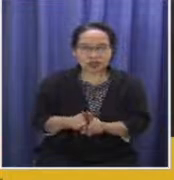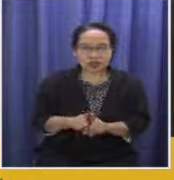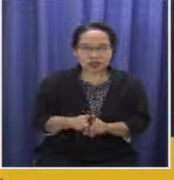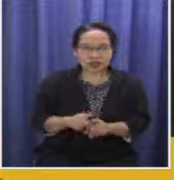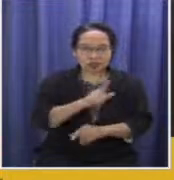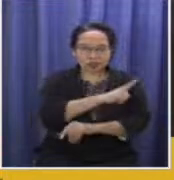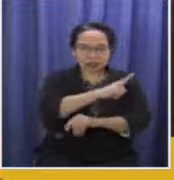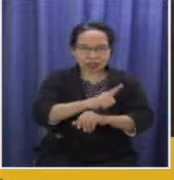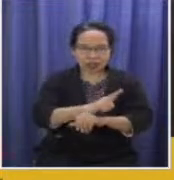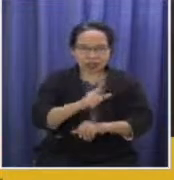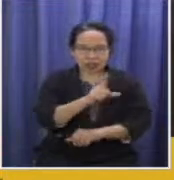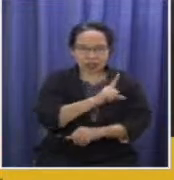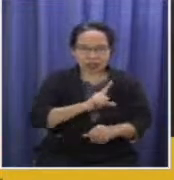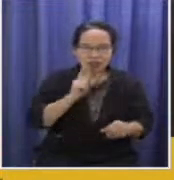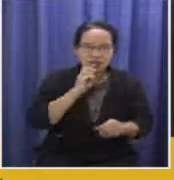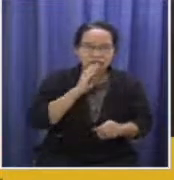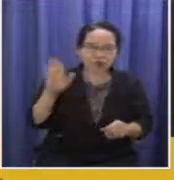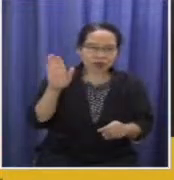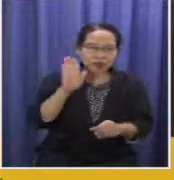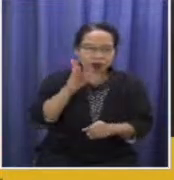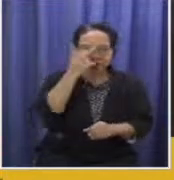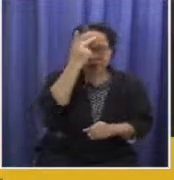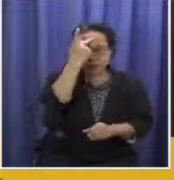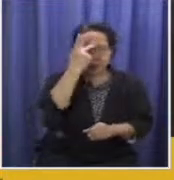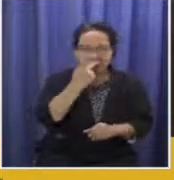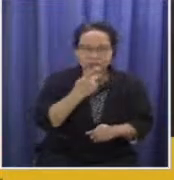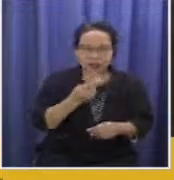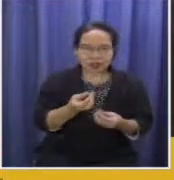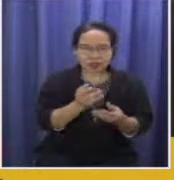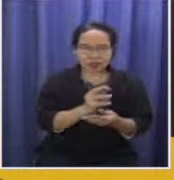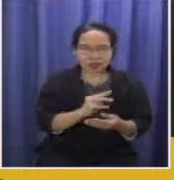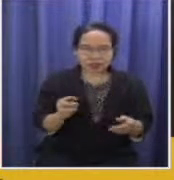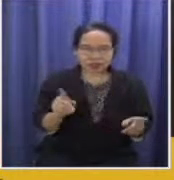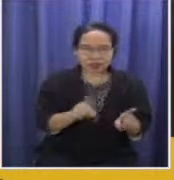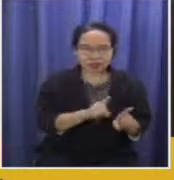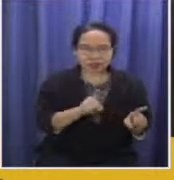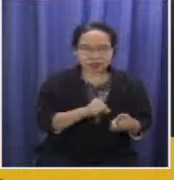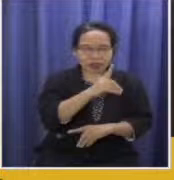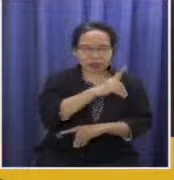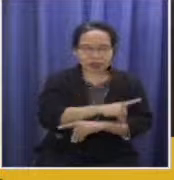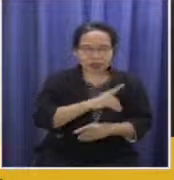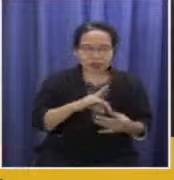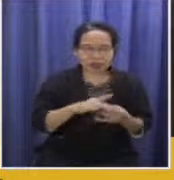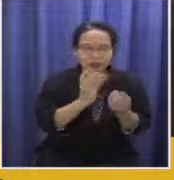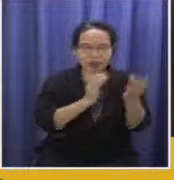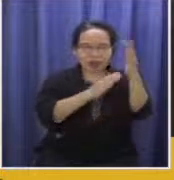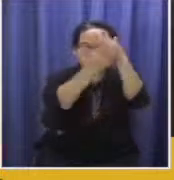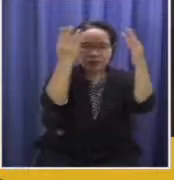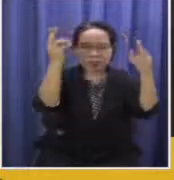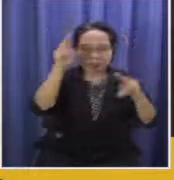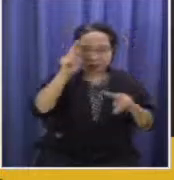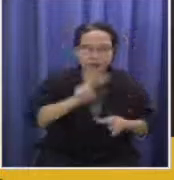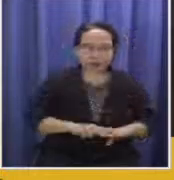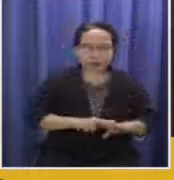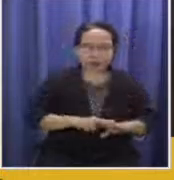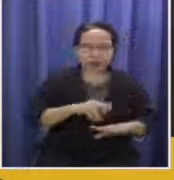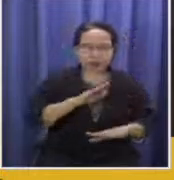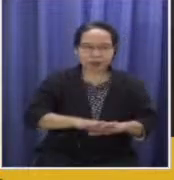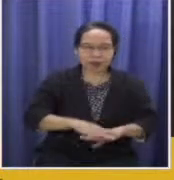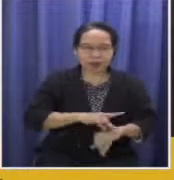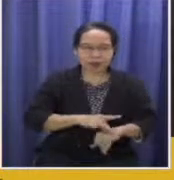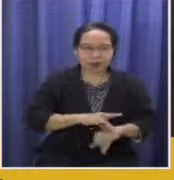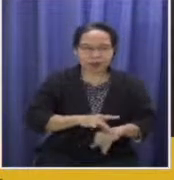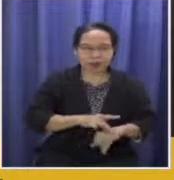the land which the Lord swore unto your fathers to give them, as the days of heaven upon the